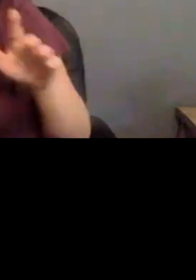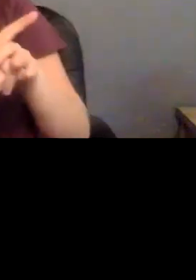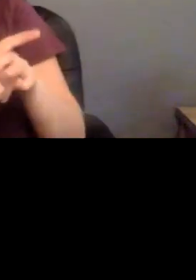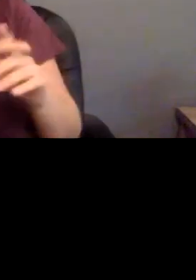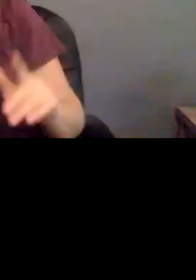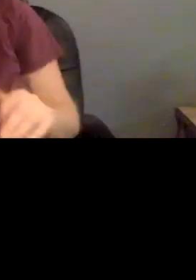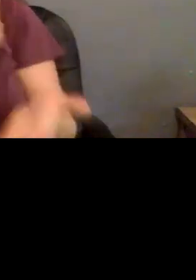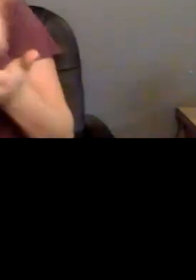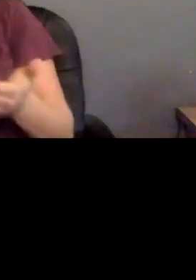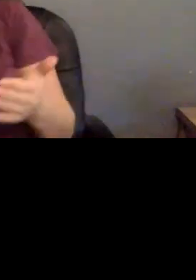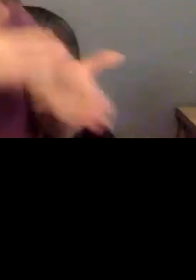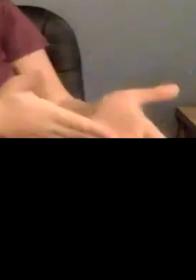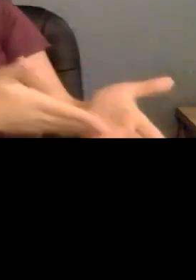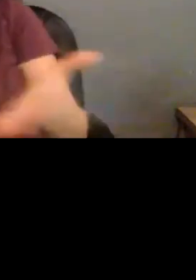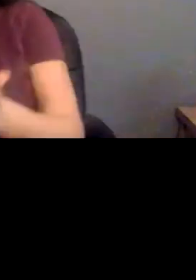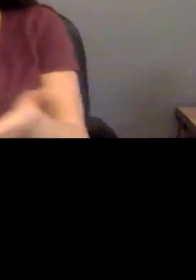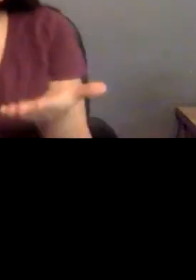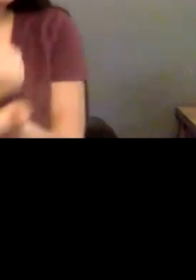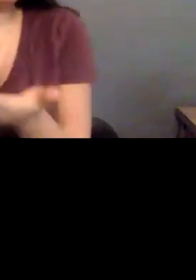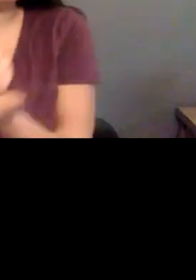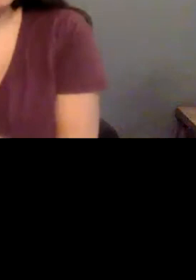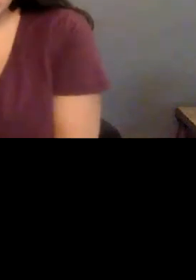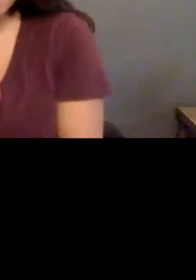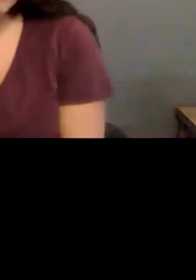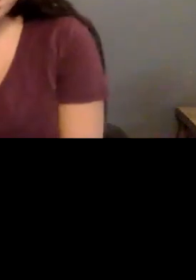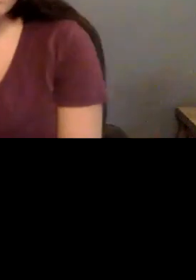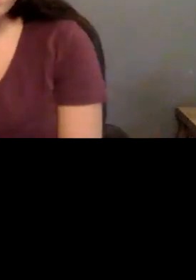may need treatment or not, they could utilize that intervention.